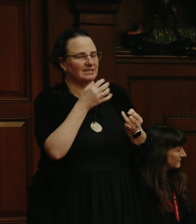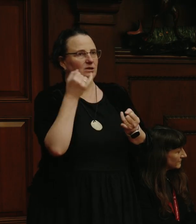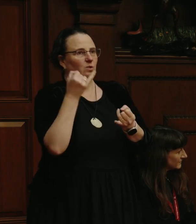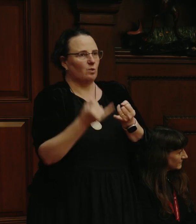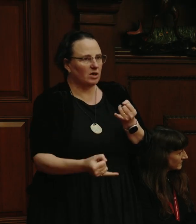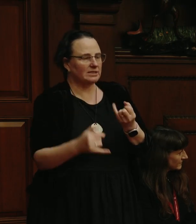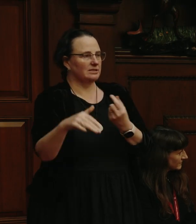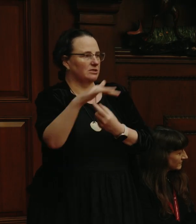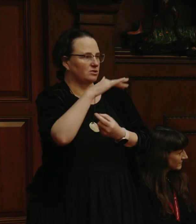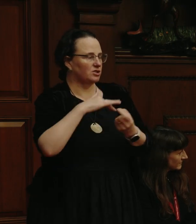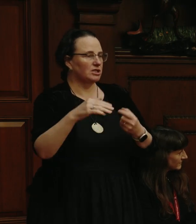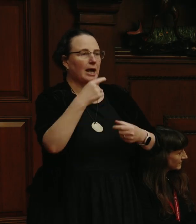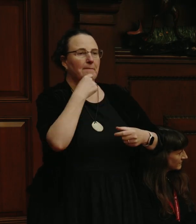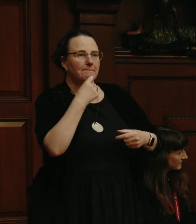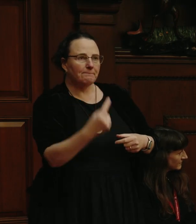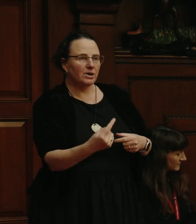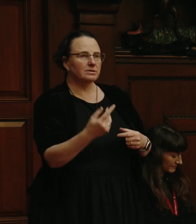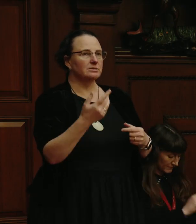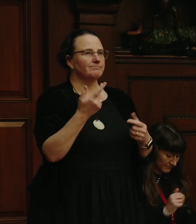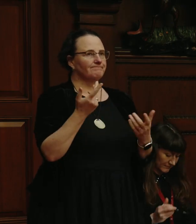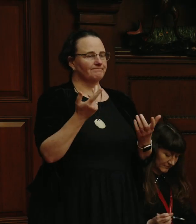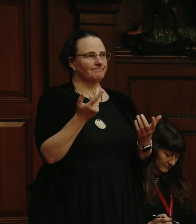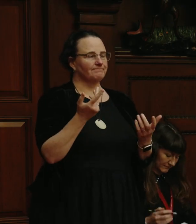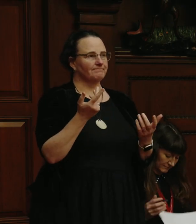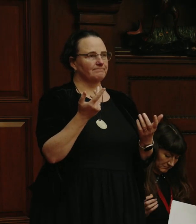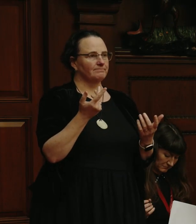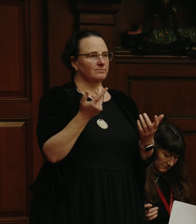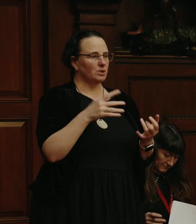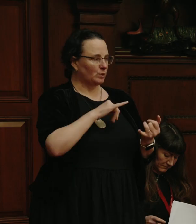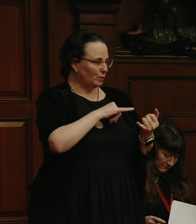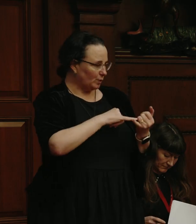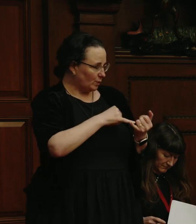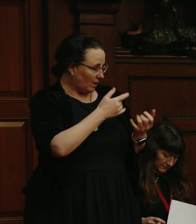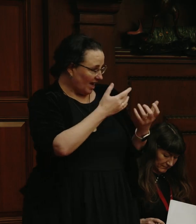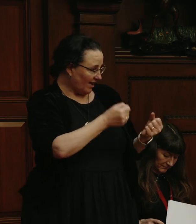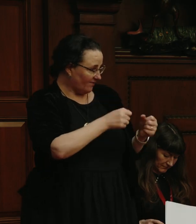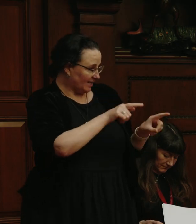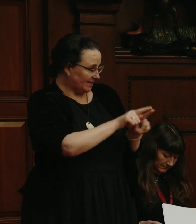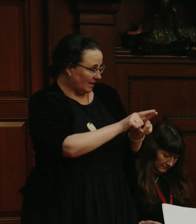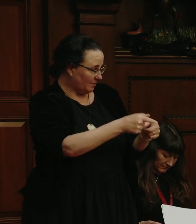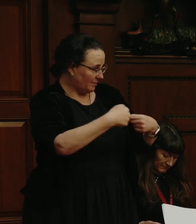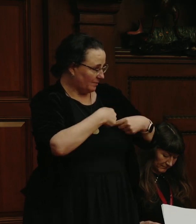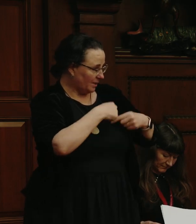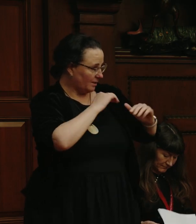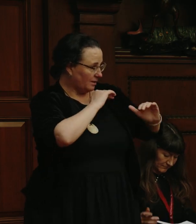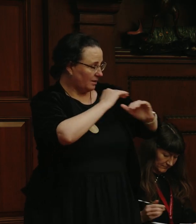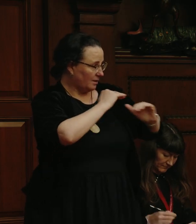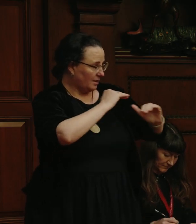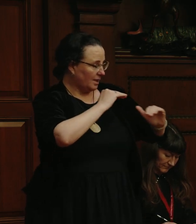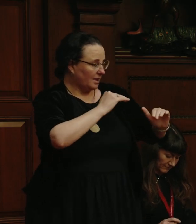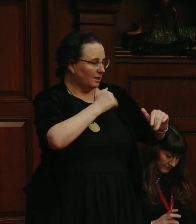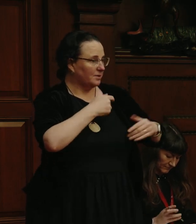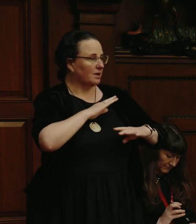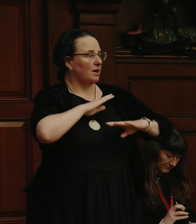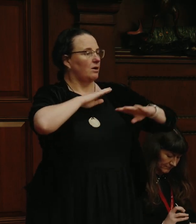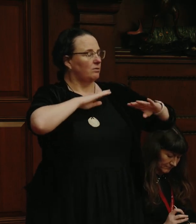know, reaching out to people who are in a similar situation can sometimes alleviate